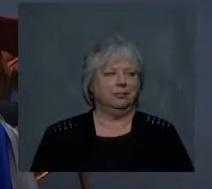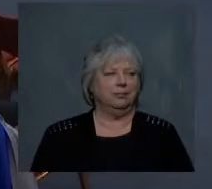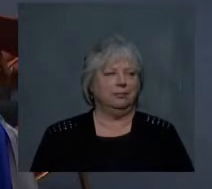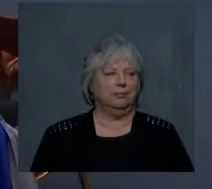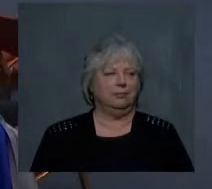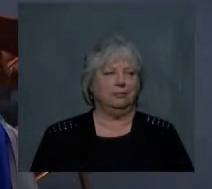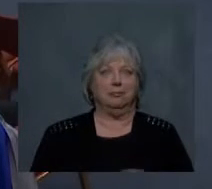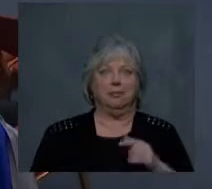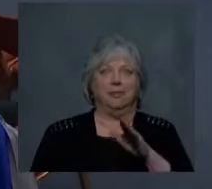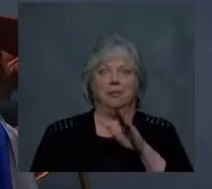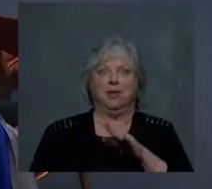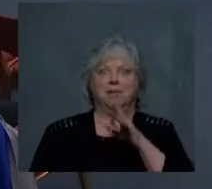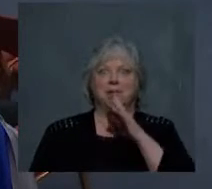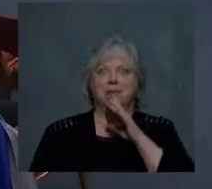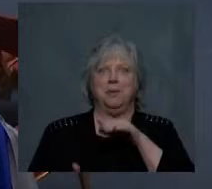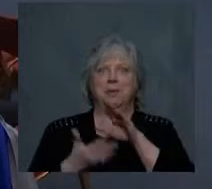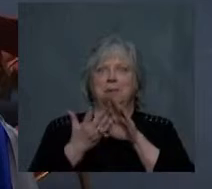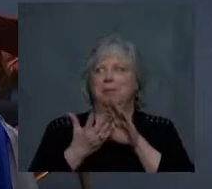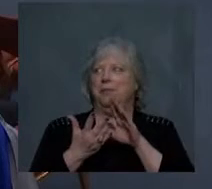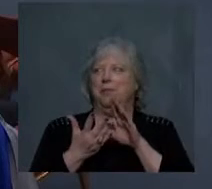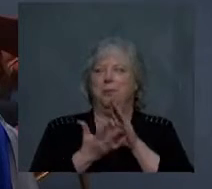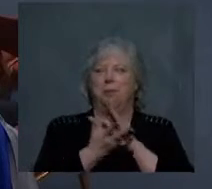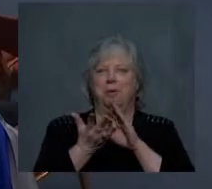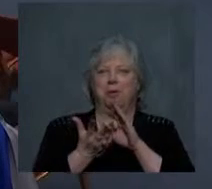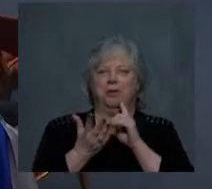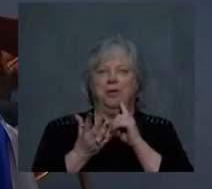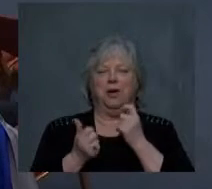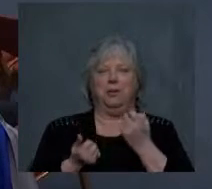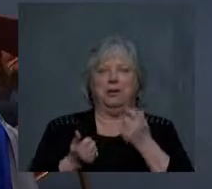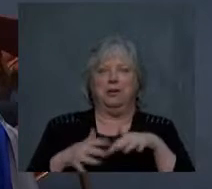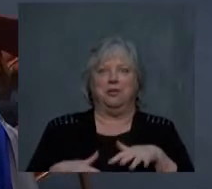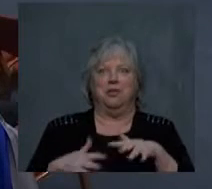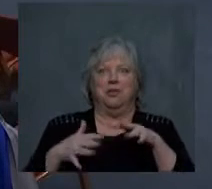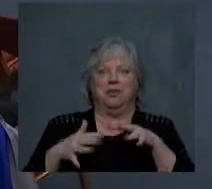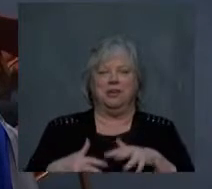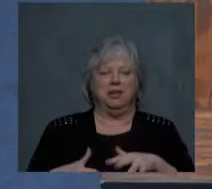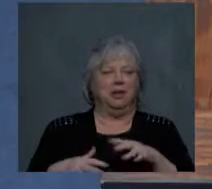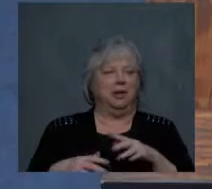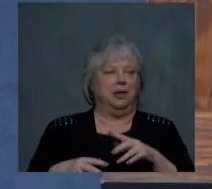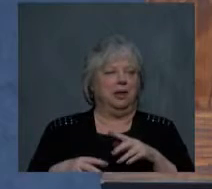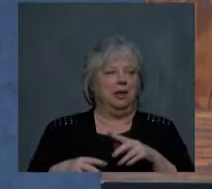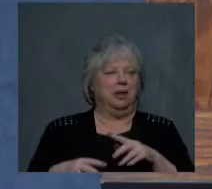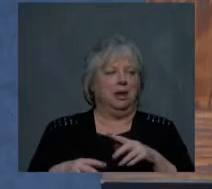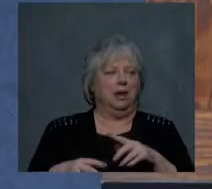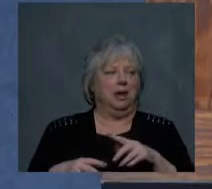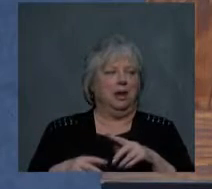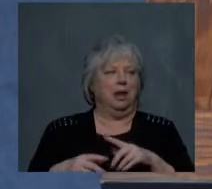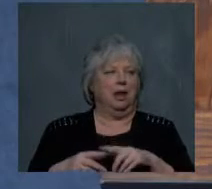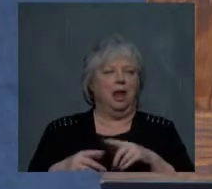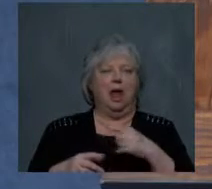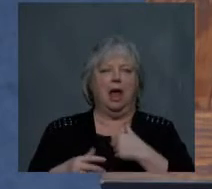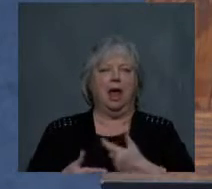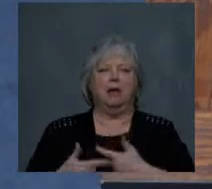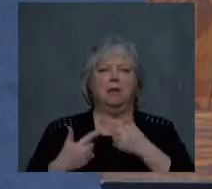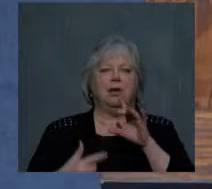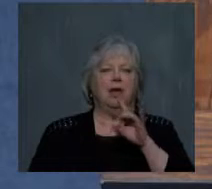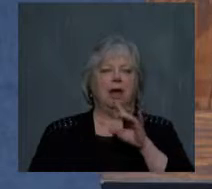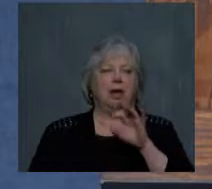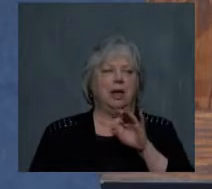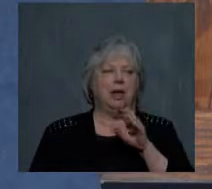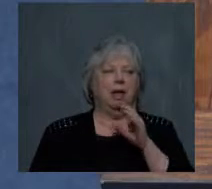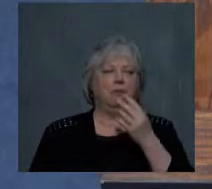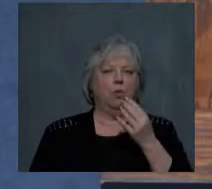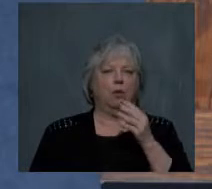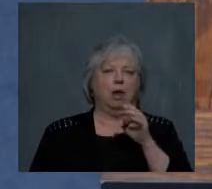I've never spoken before the board before, so I'm probably very nervous, but I'm Meg Dunn, and I'm at 8914 Mayflower